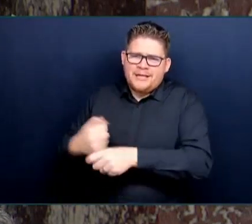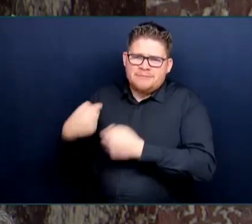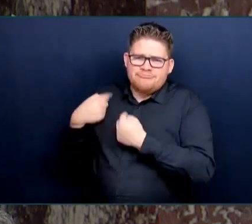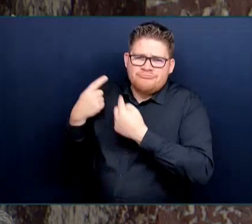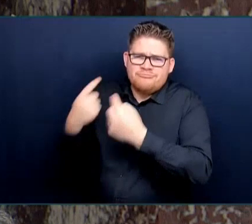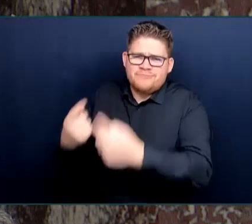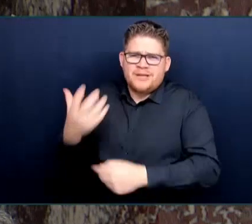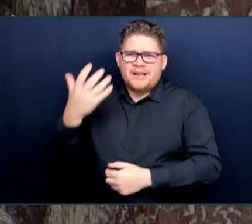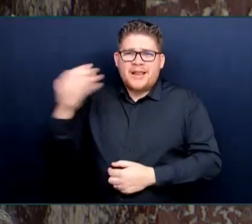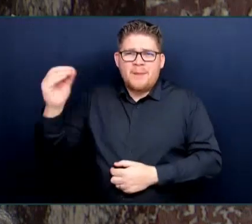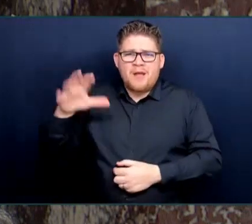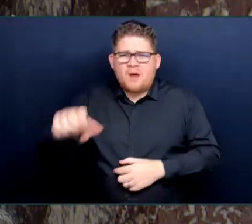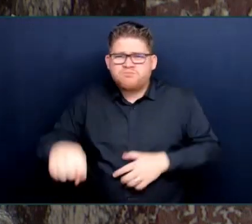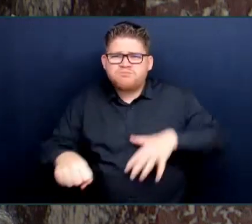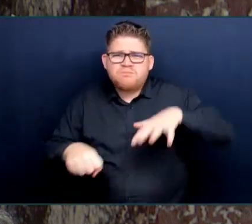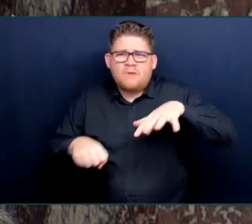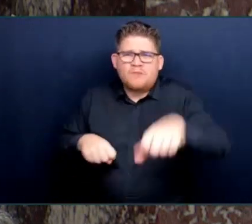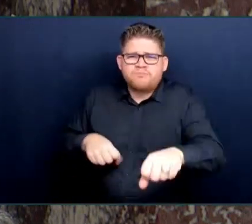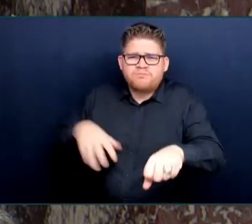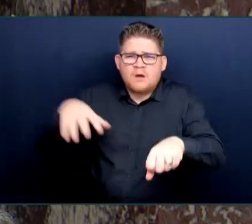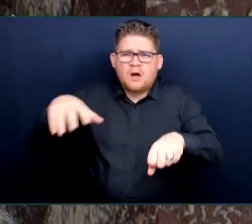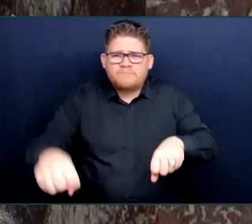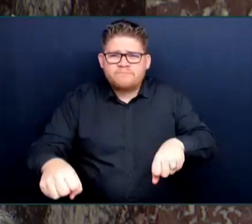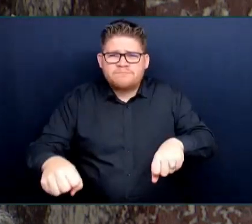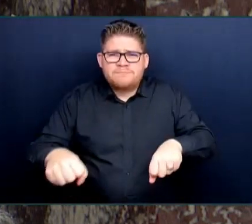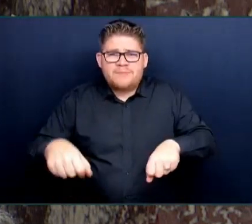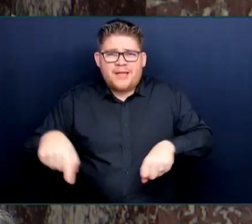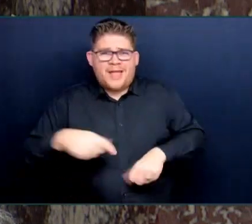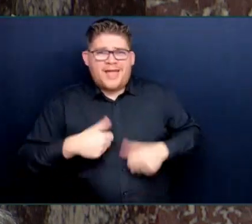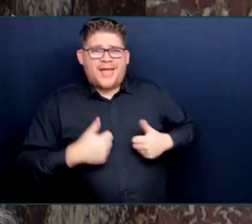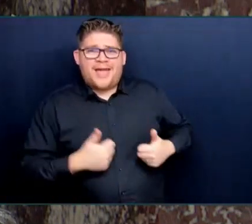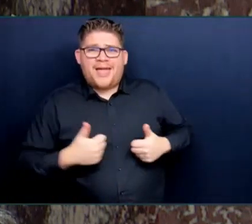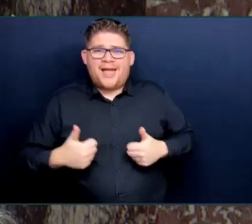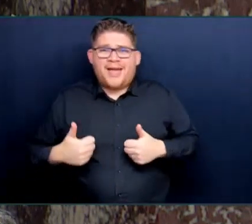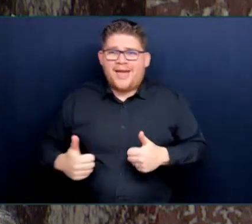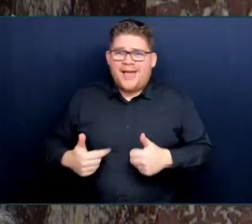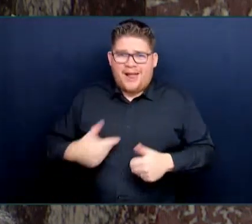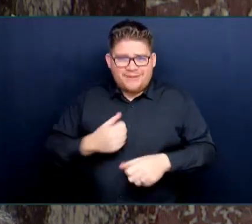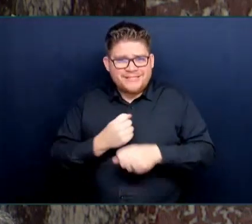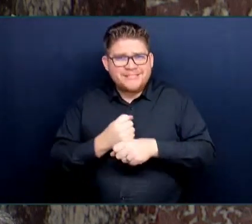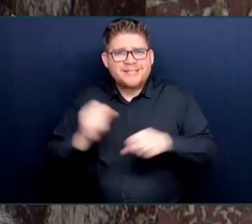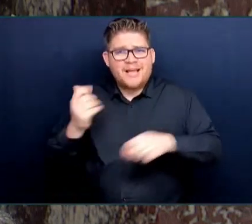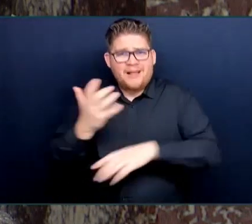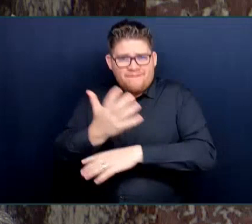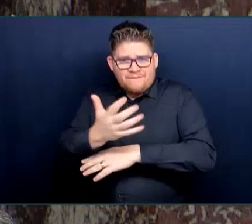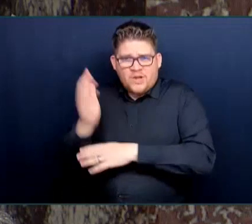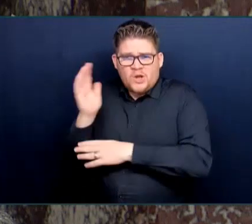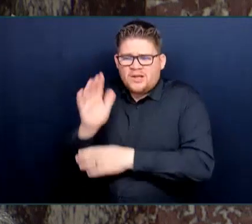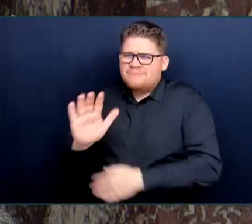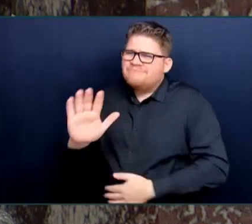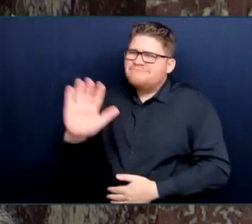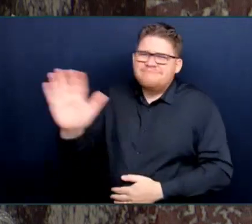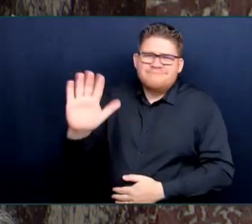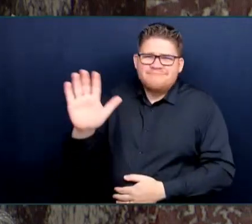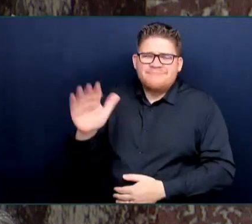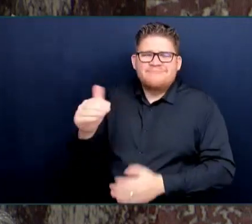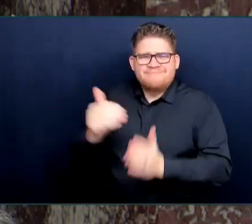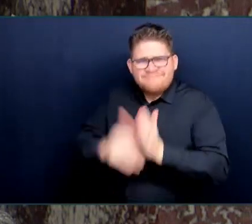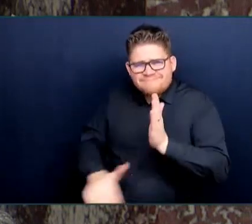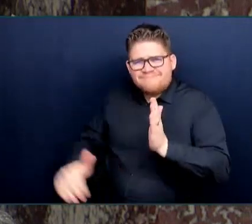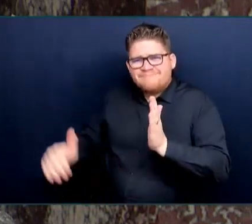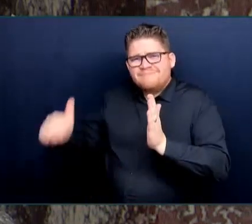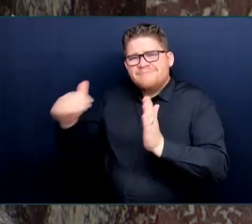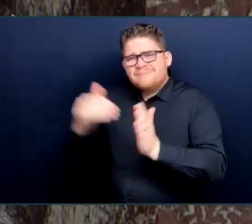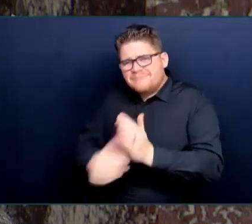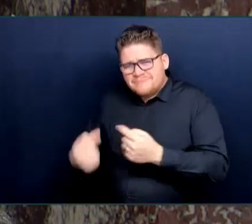hand, claiming they're poor. The same cycle for decades. Mr. Speaker, enough is enough.